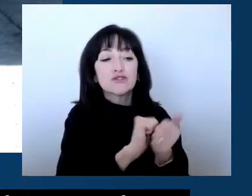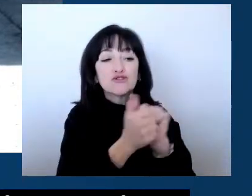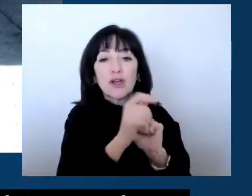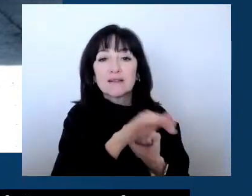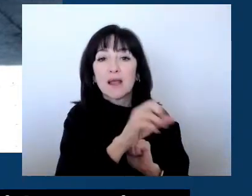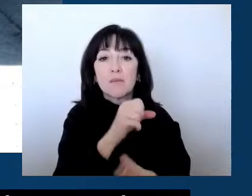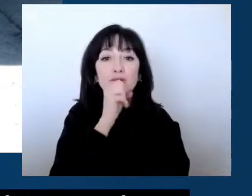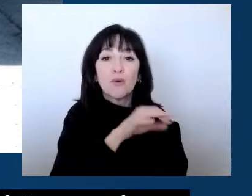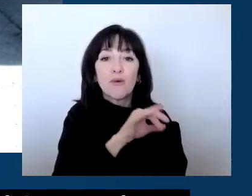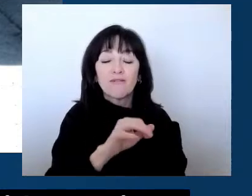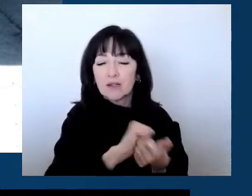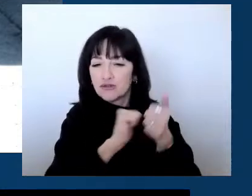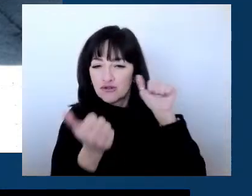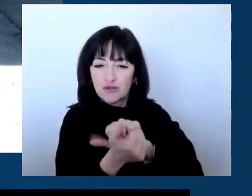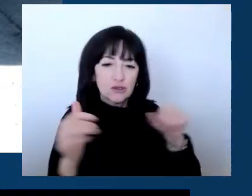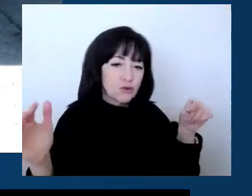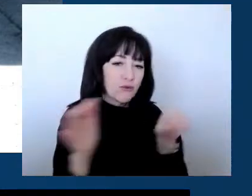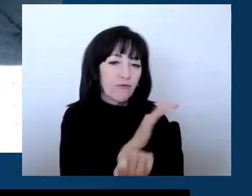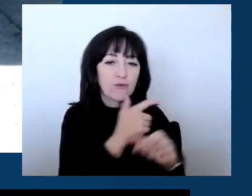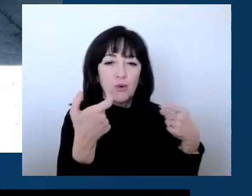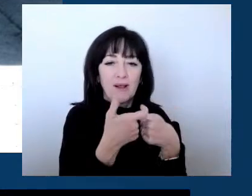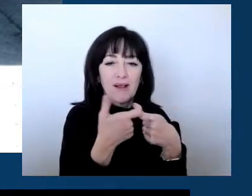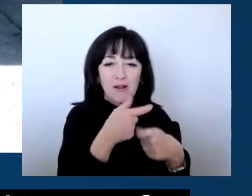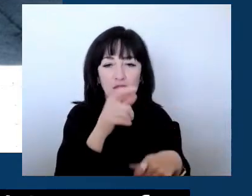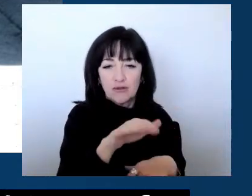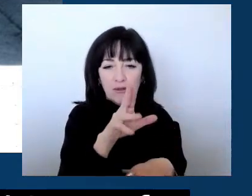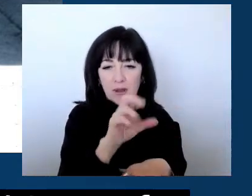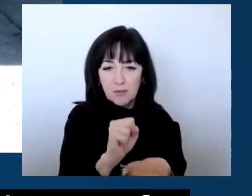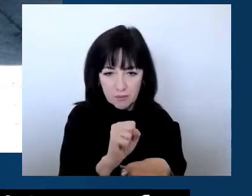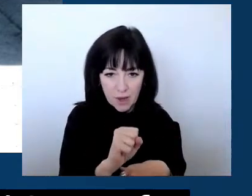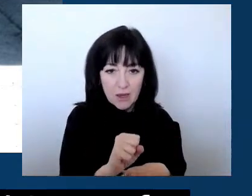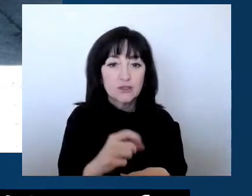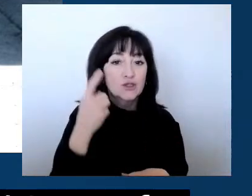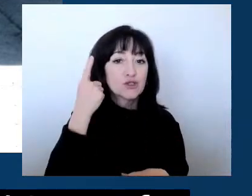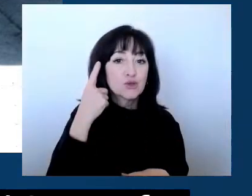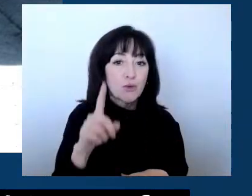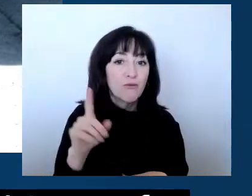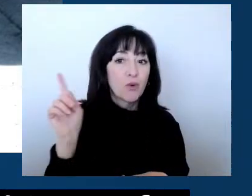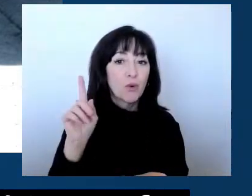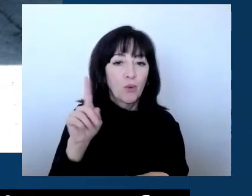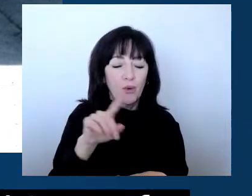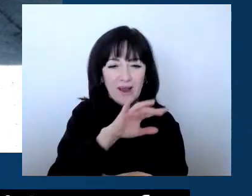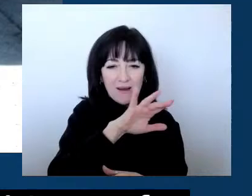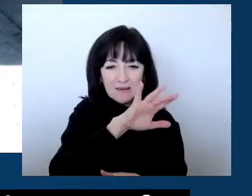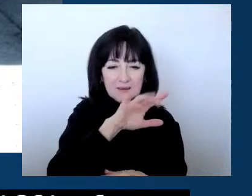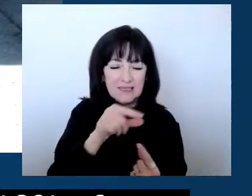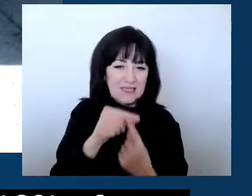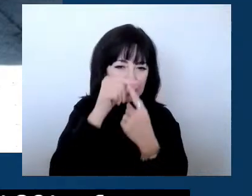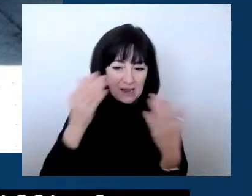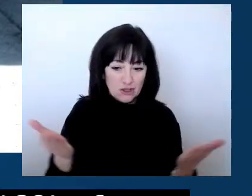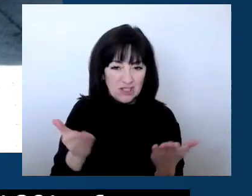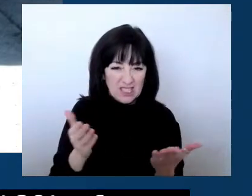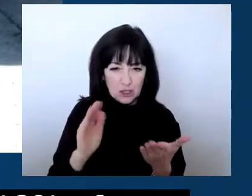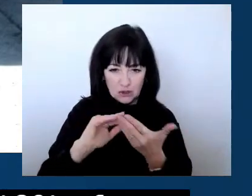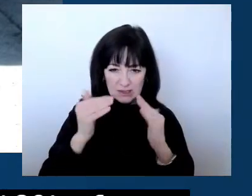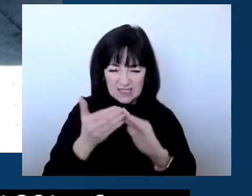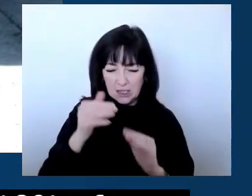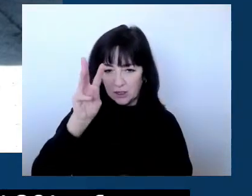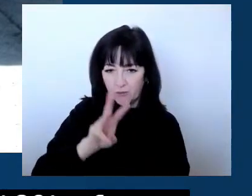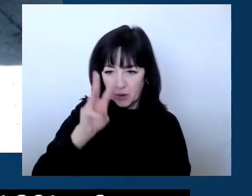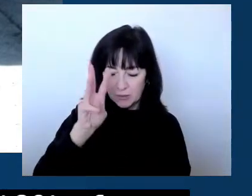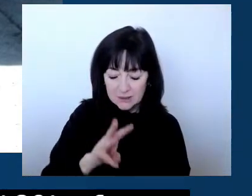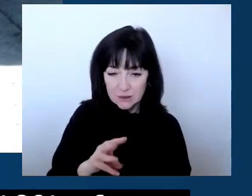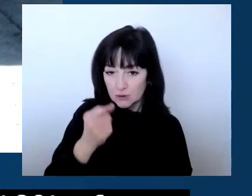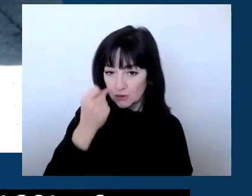being deployed mostly in our densely populated areas like here in the city of Wilmington. So between our electric buses and